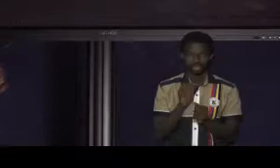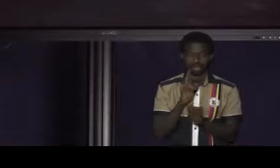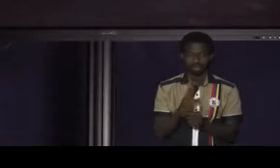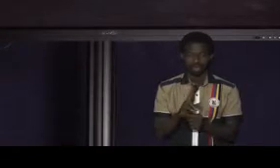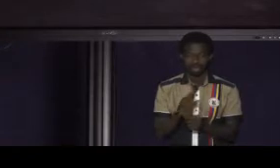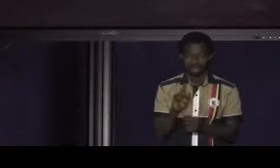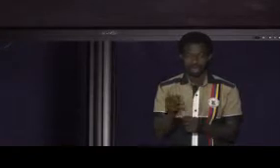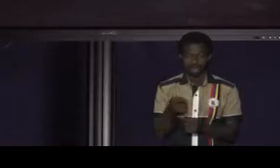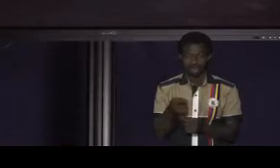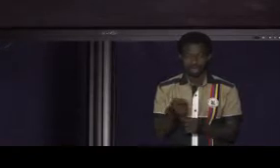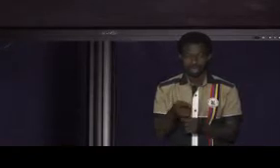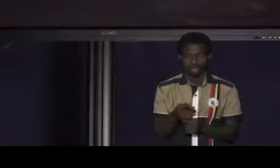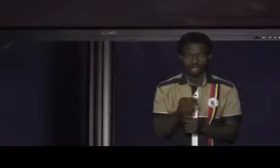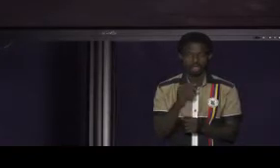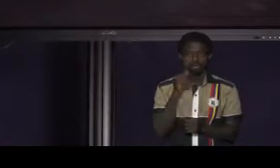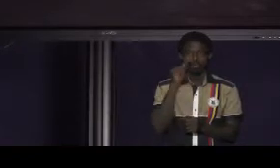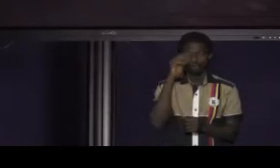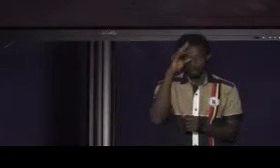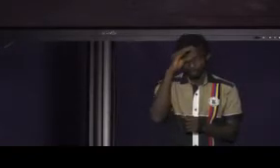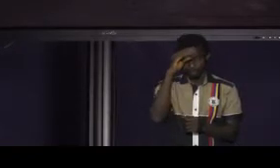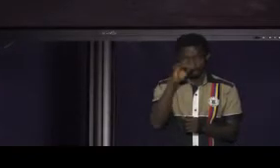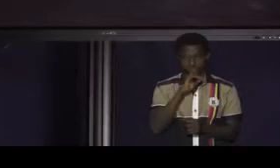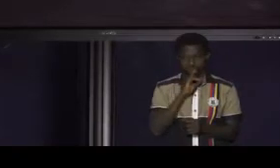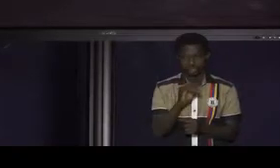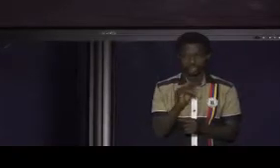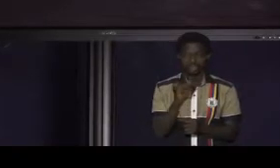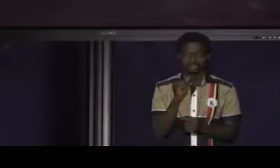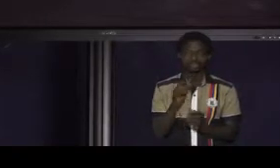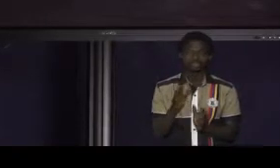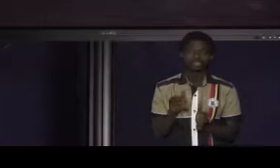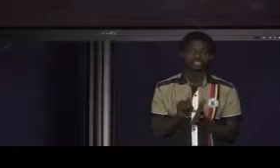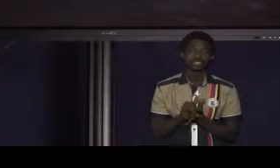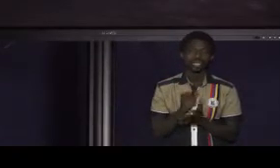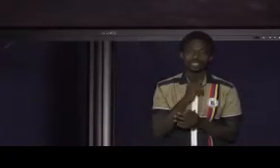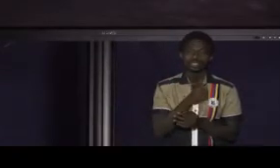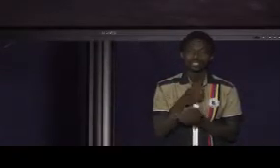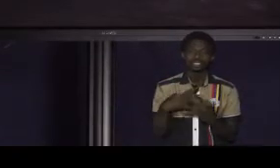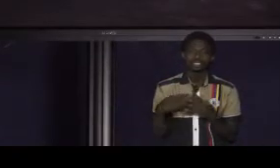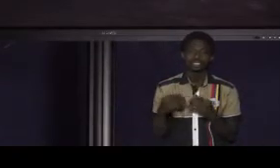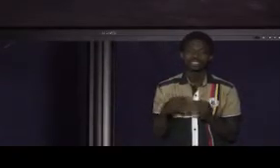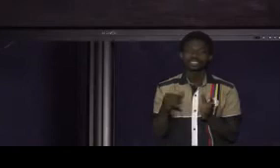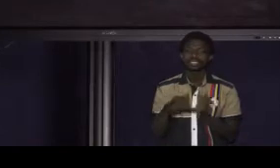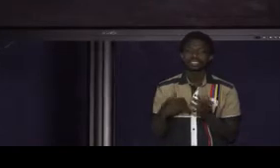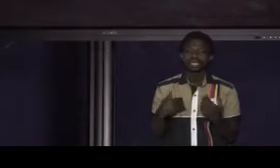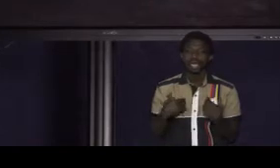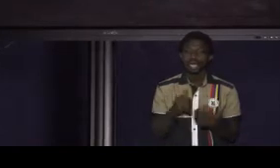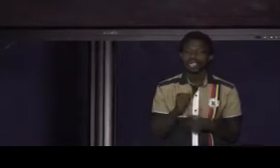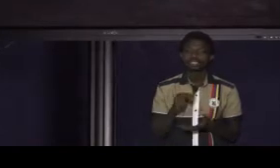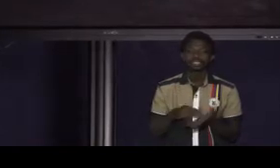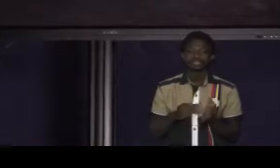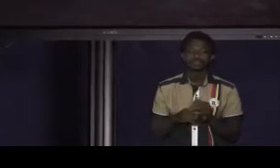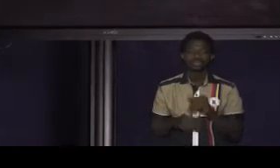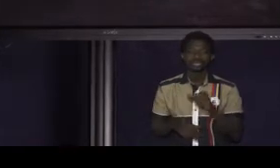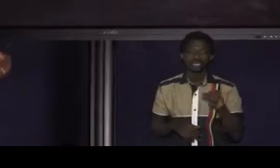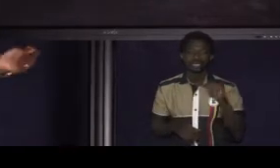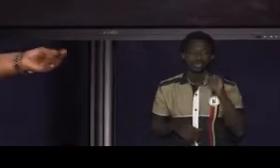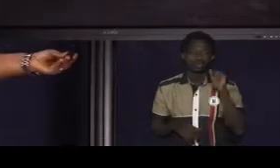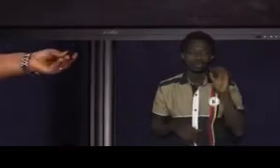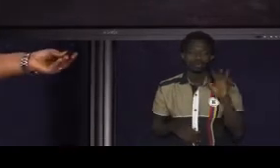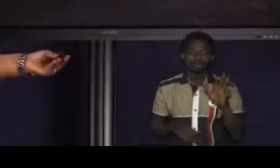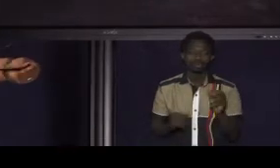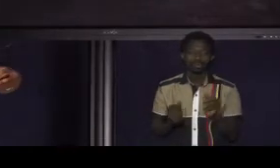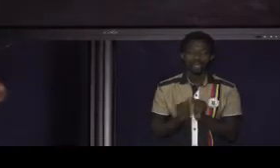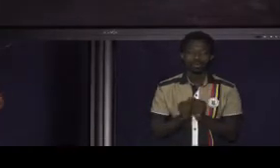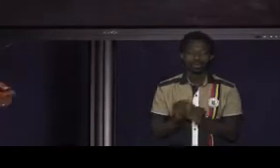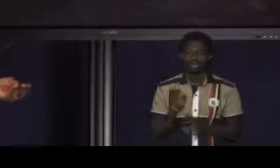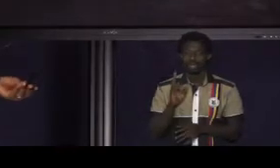man is nothing. That is a sentence. It has a meaning. A woman, without